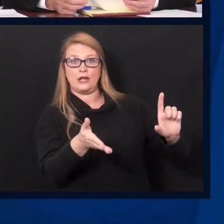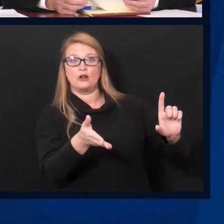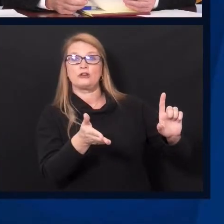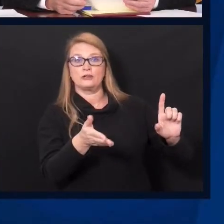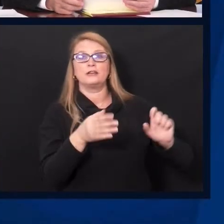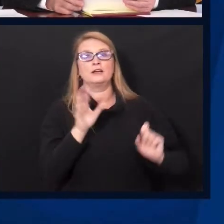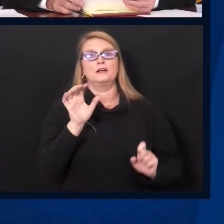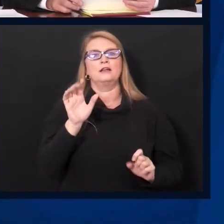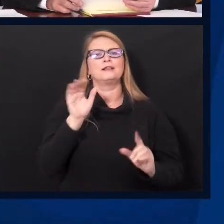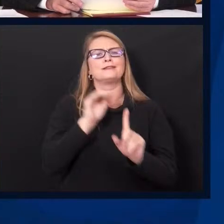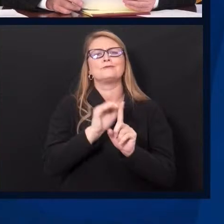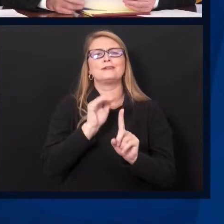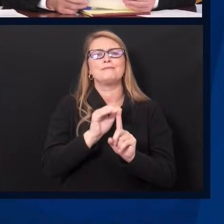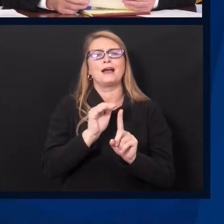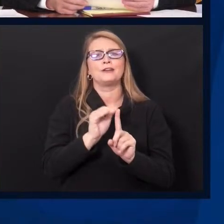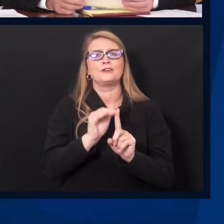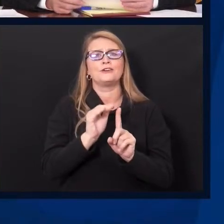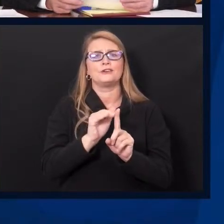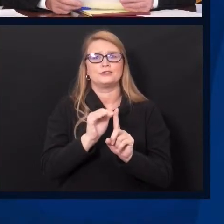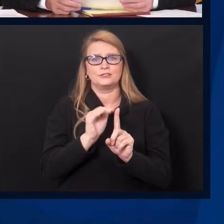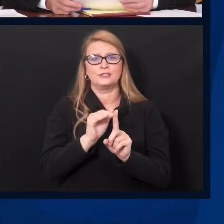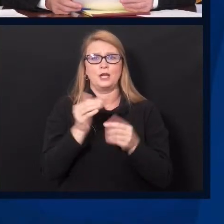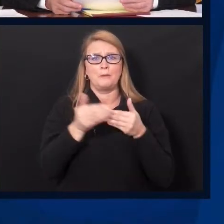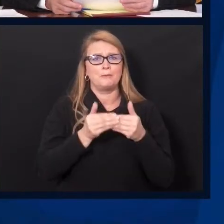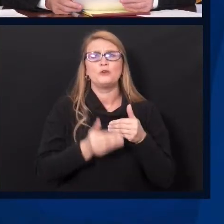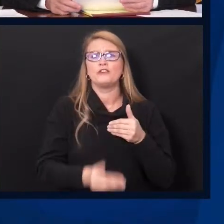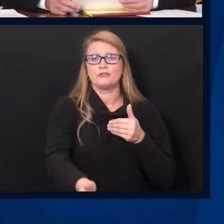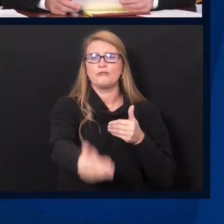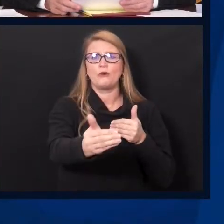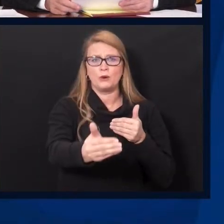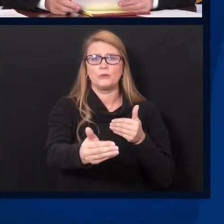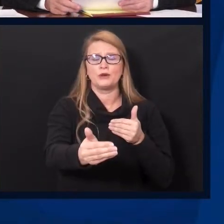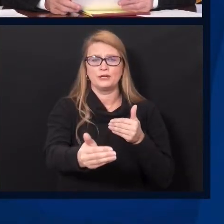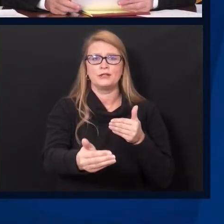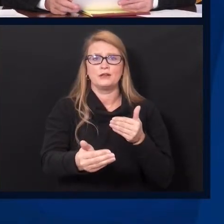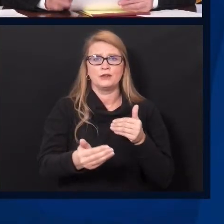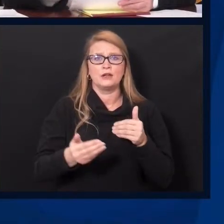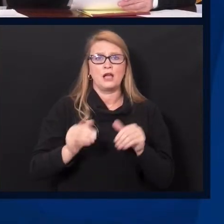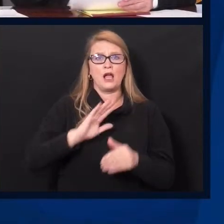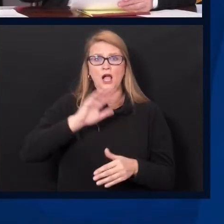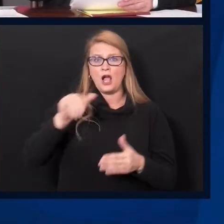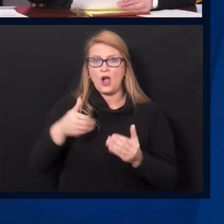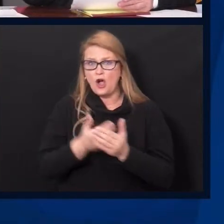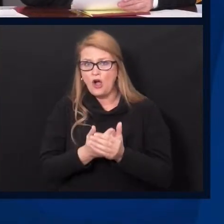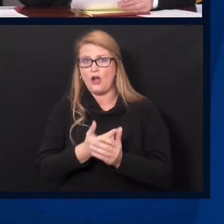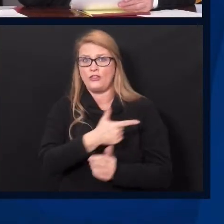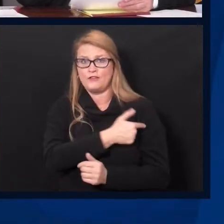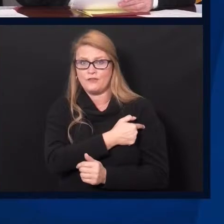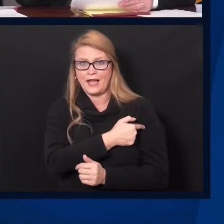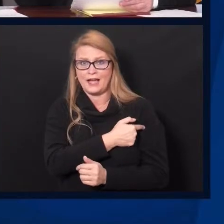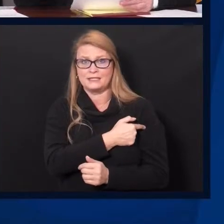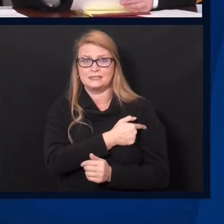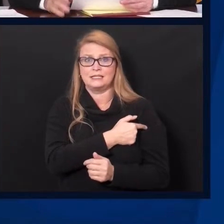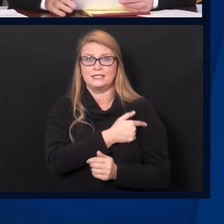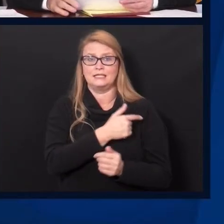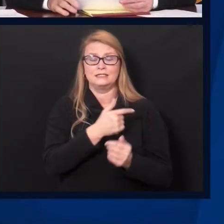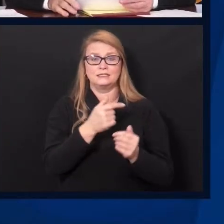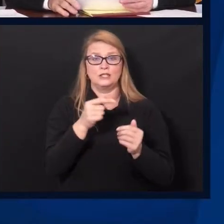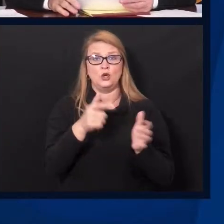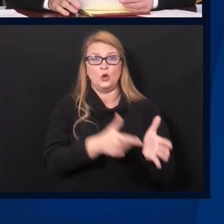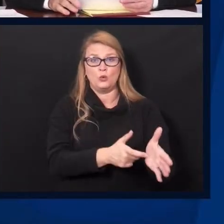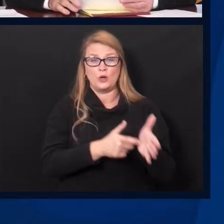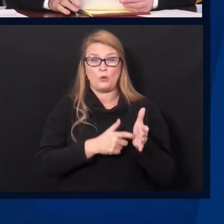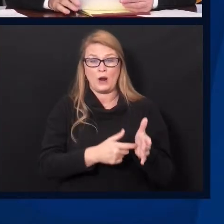just reminders as we go forward and everything. All these vaccines that you're getting today require